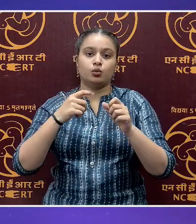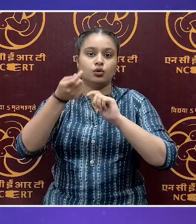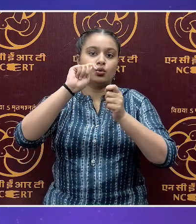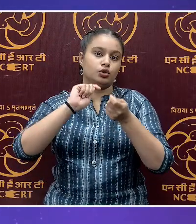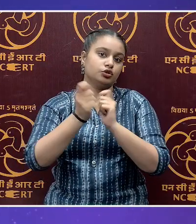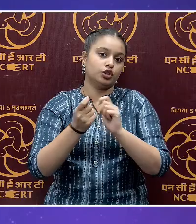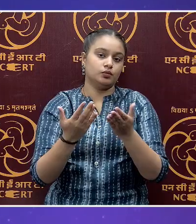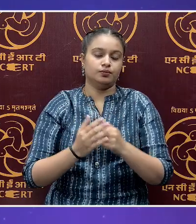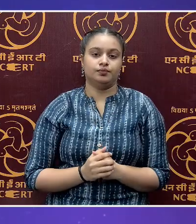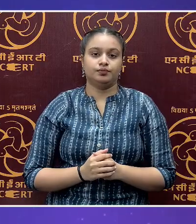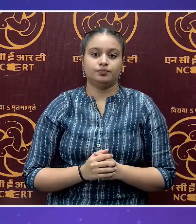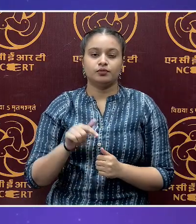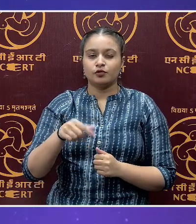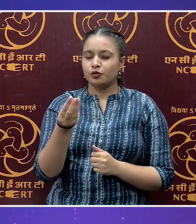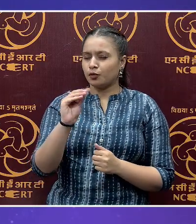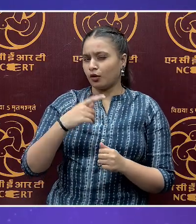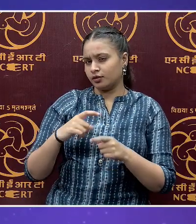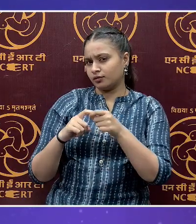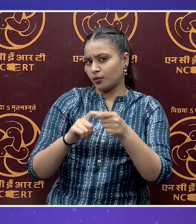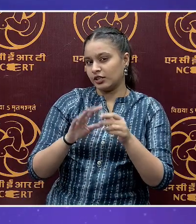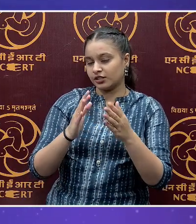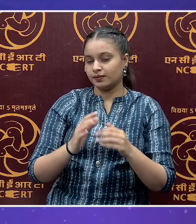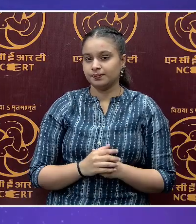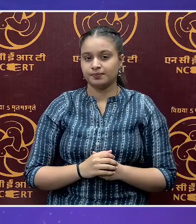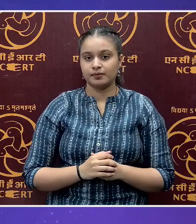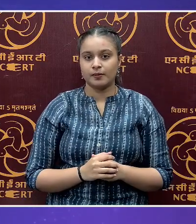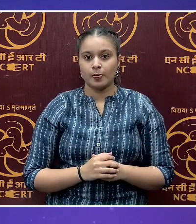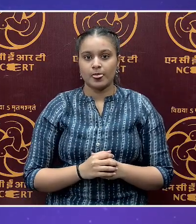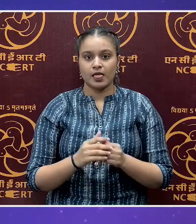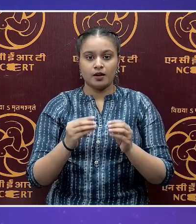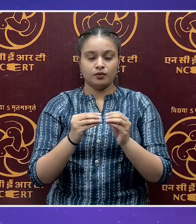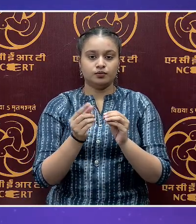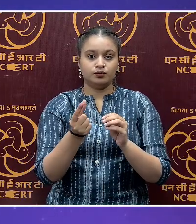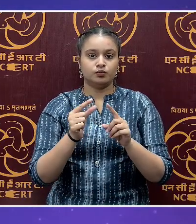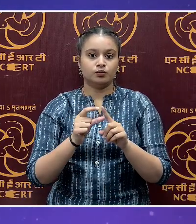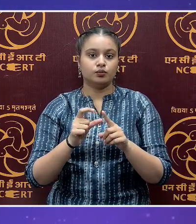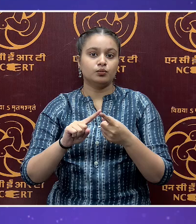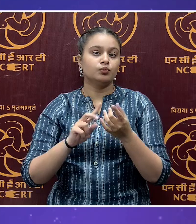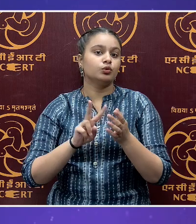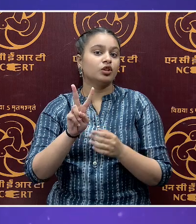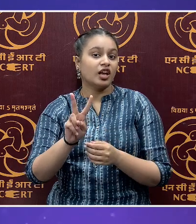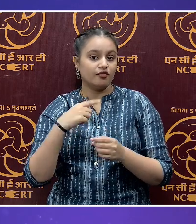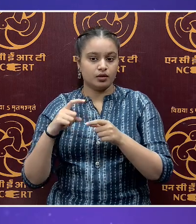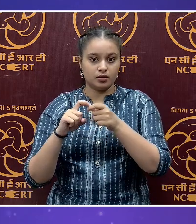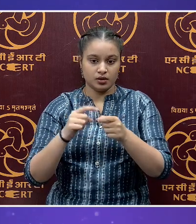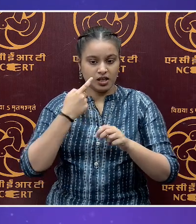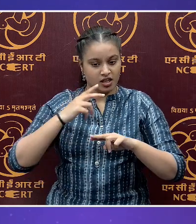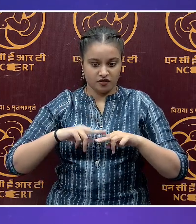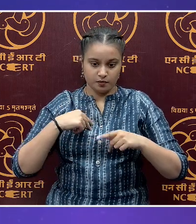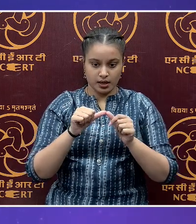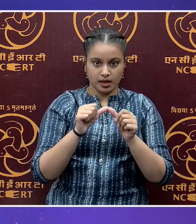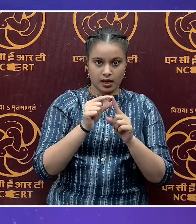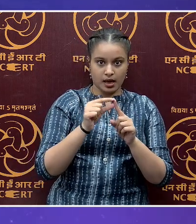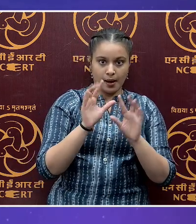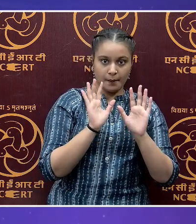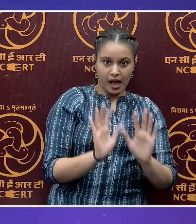Okay. We have received one more question. This is by Mr. Bhudev, and he's asking, if I already have PRASHAST app with the